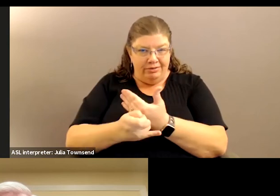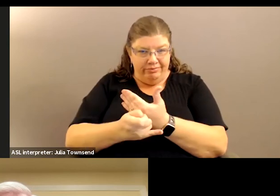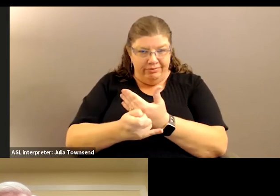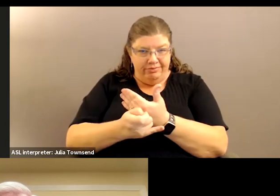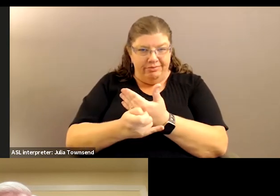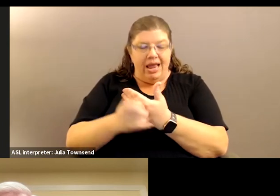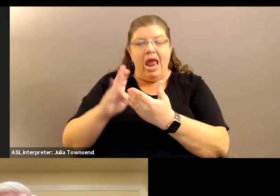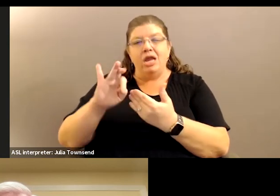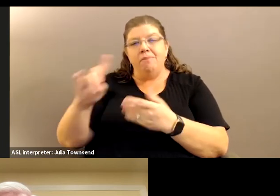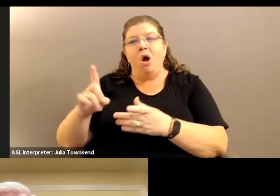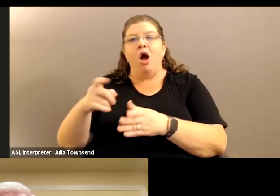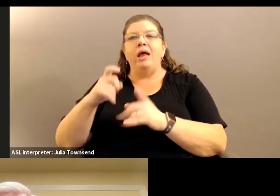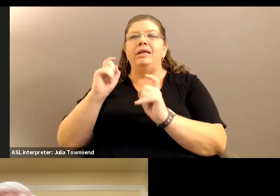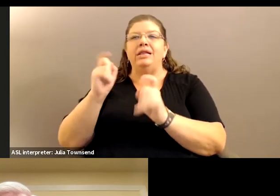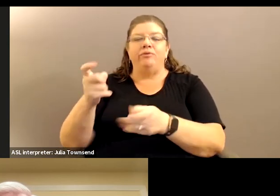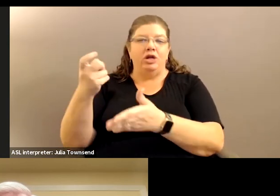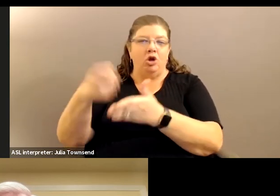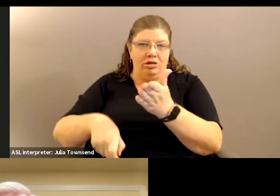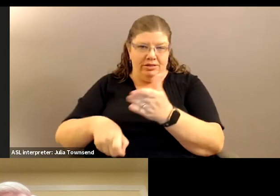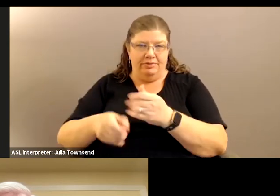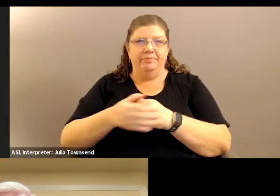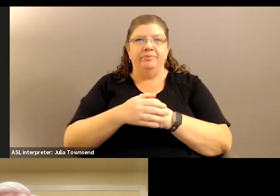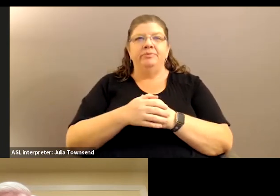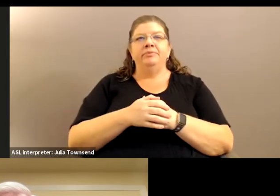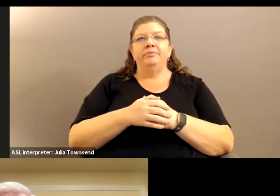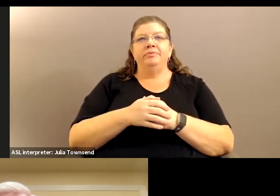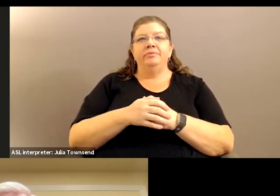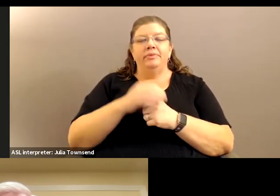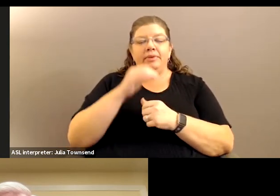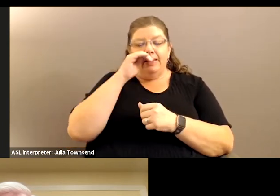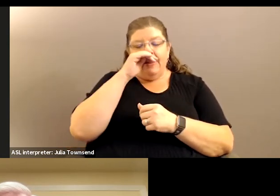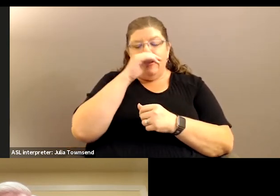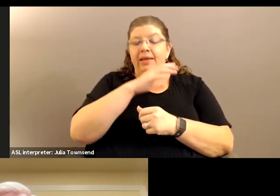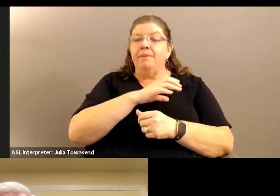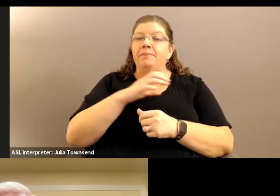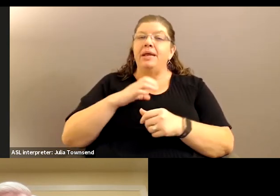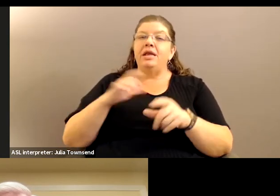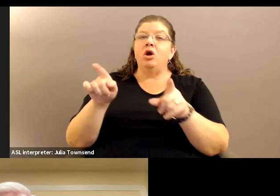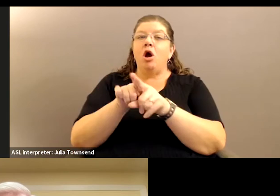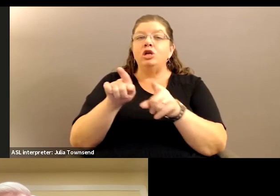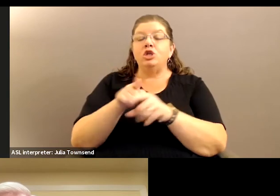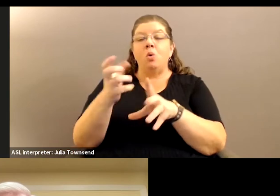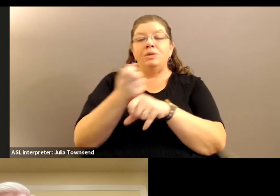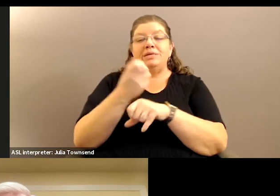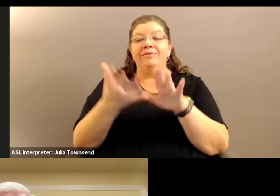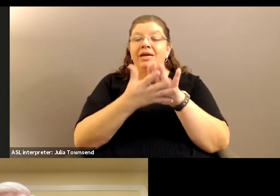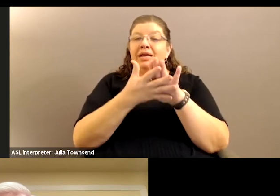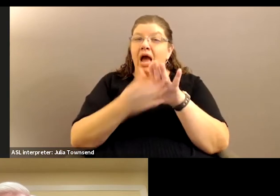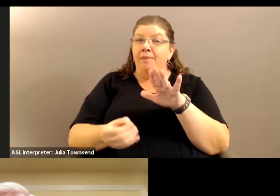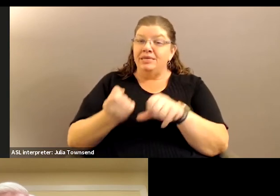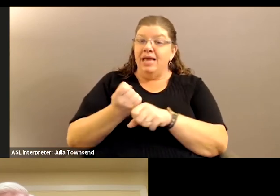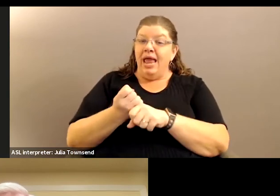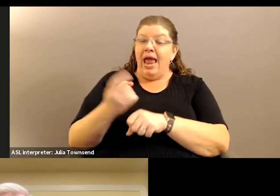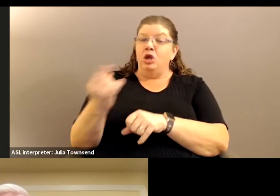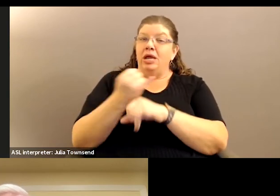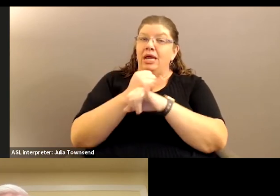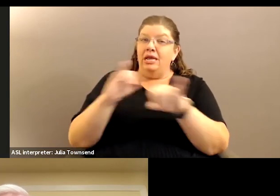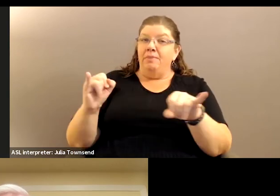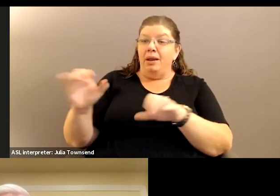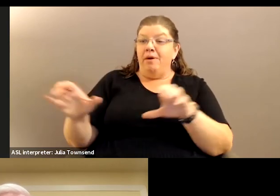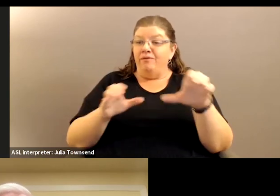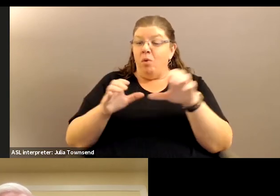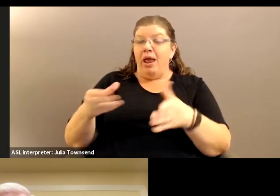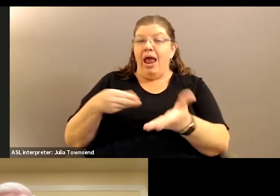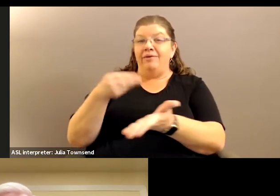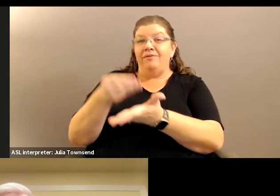and bond delivery costs the committee also has also received copies of the annual independent performance and